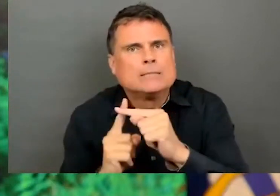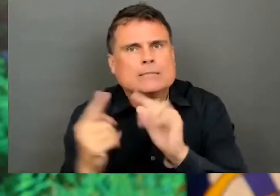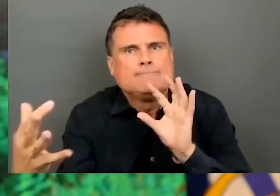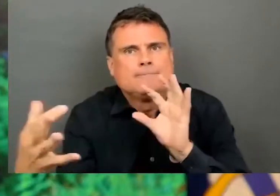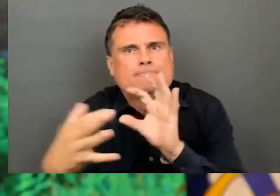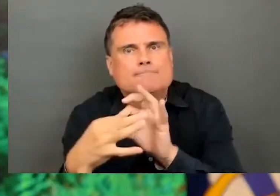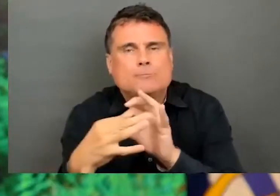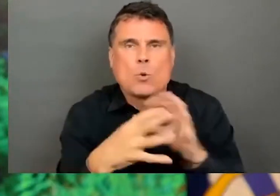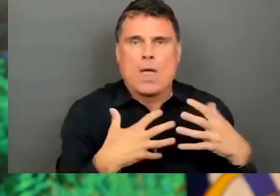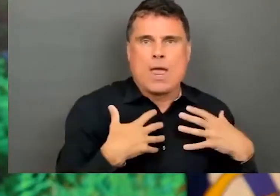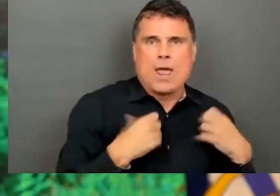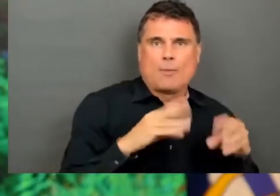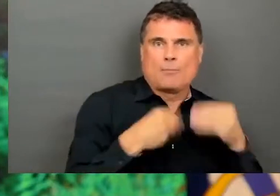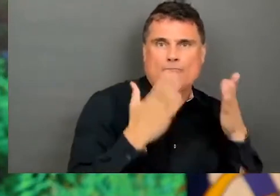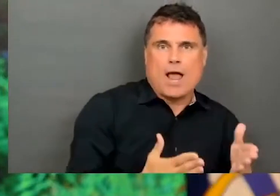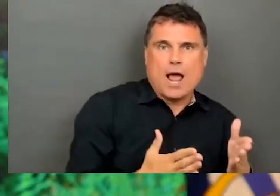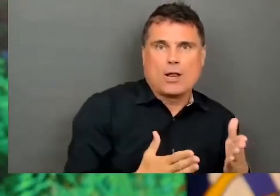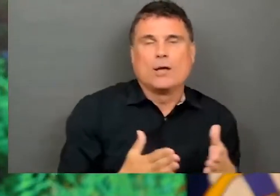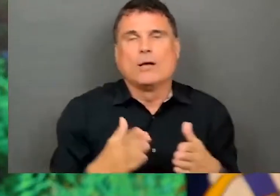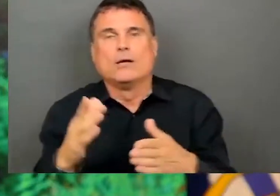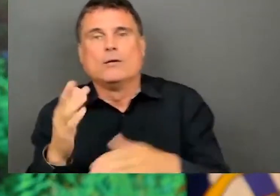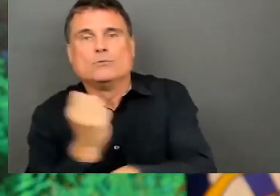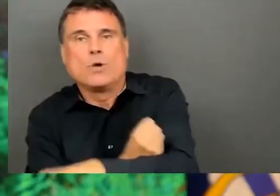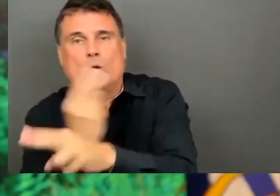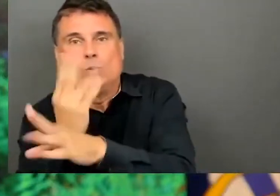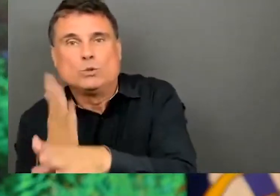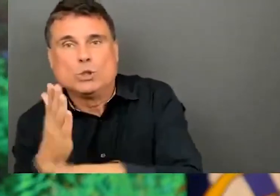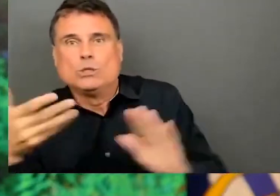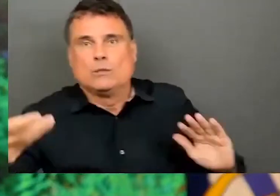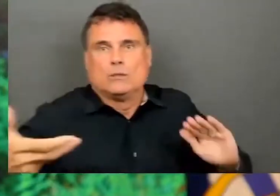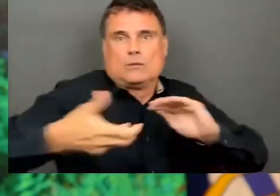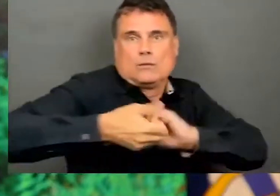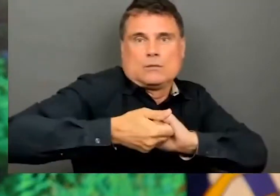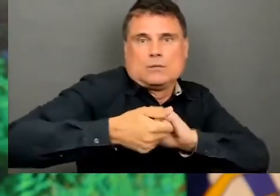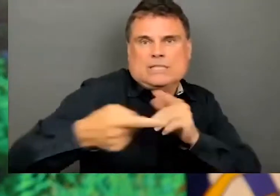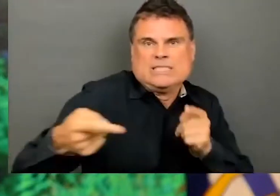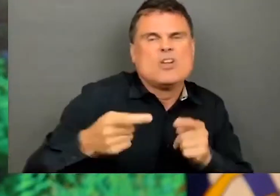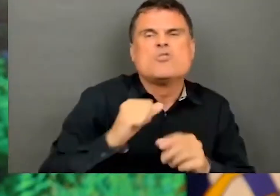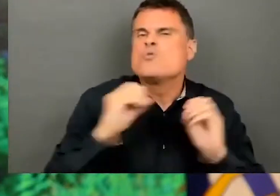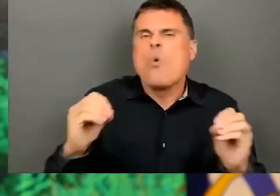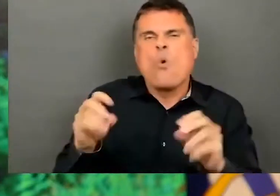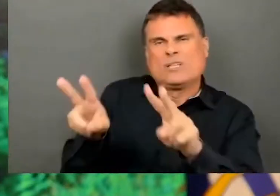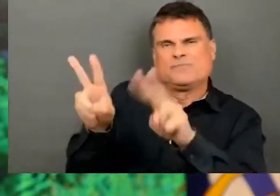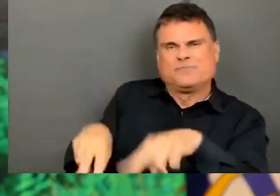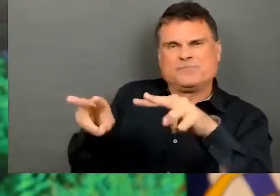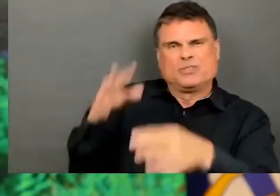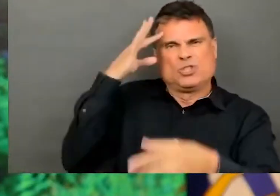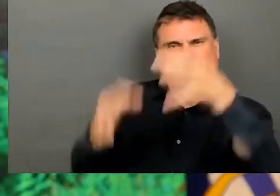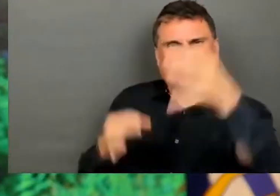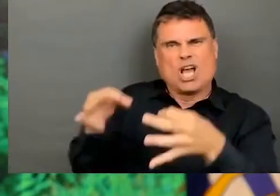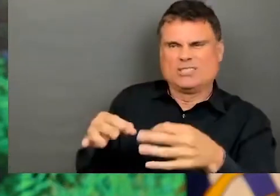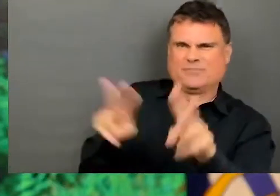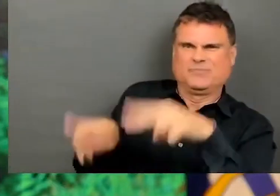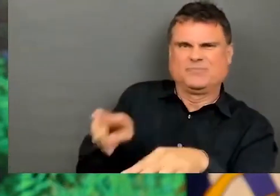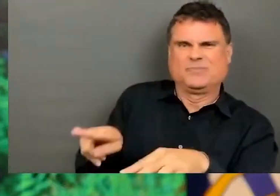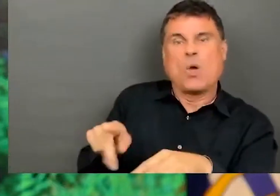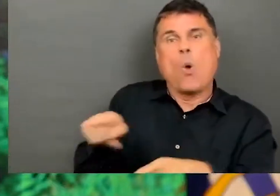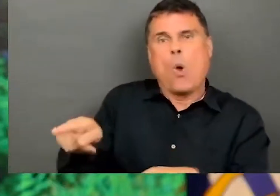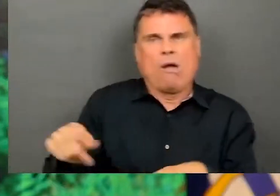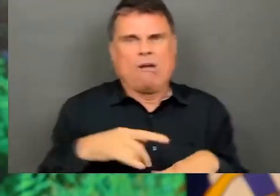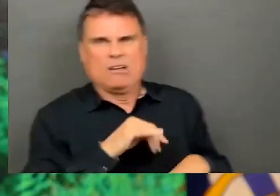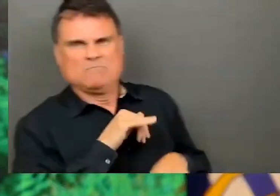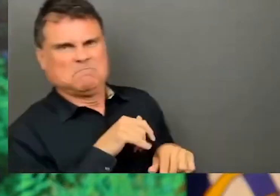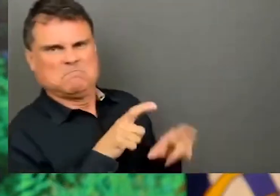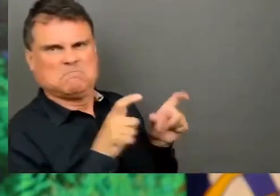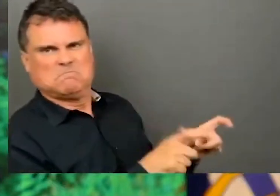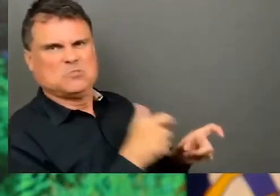in the healthcare system, and to the lack of connection with primary care services in general. So the